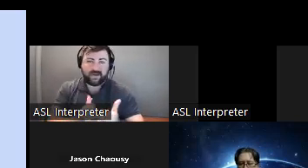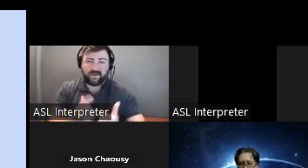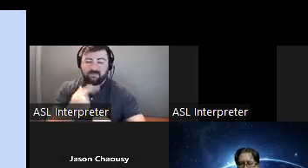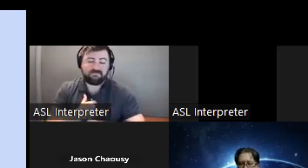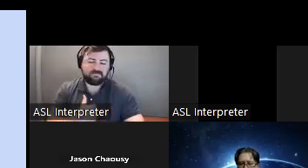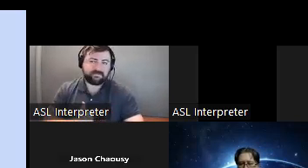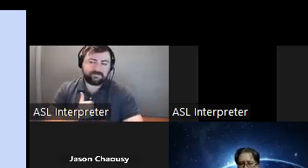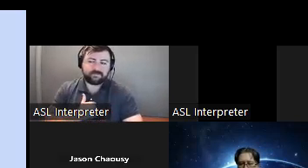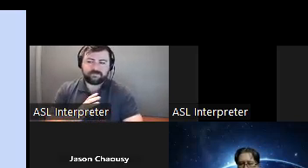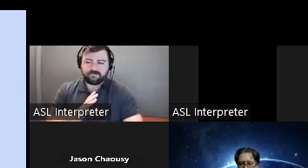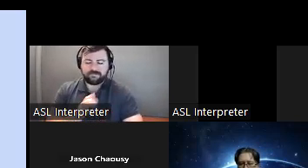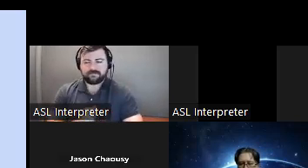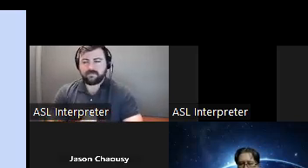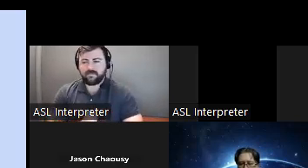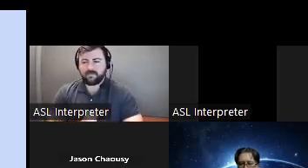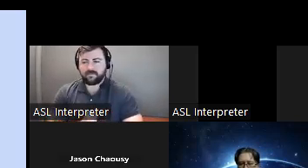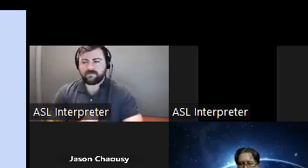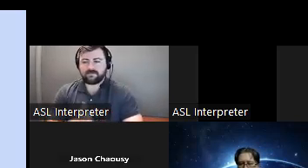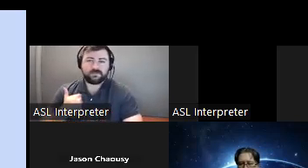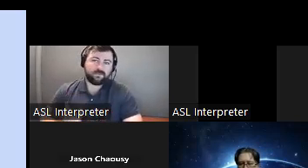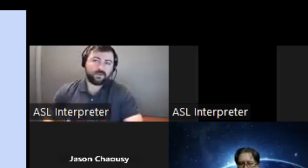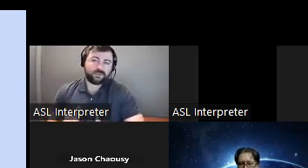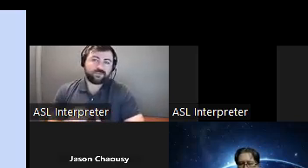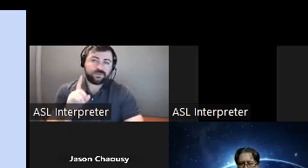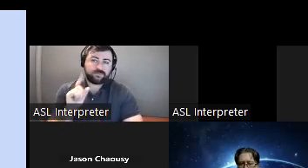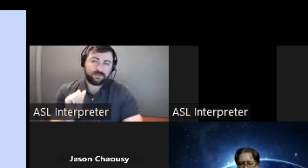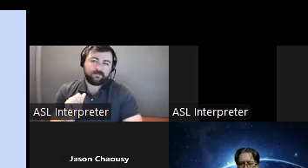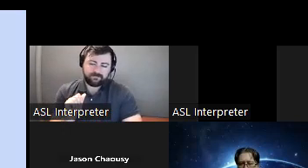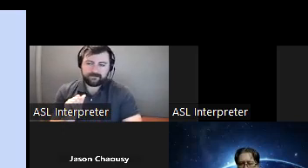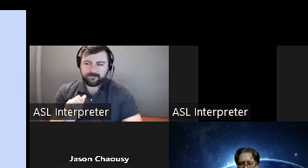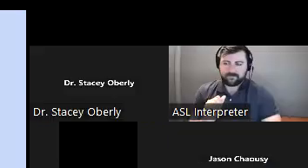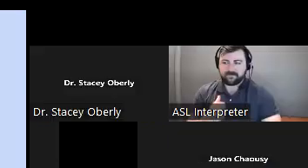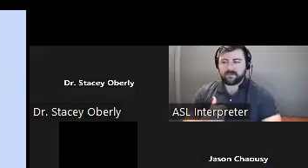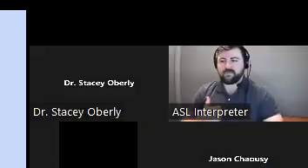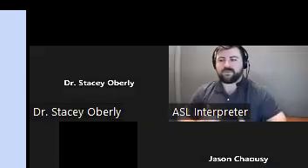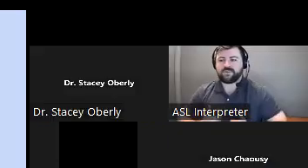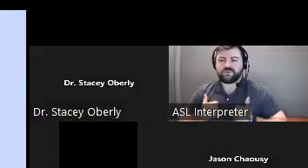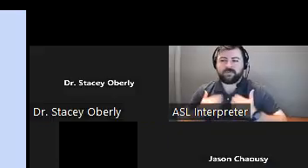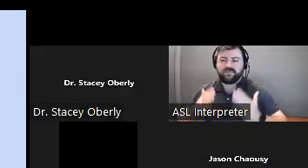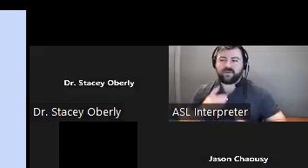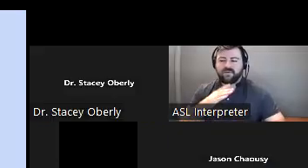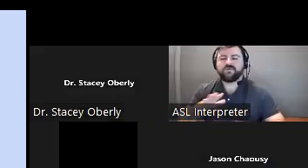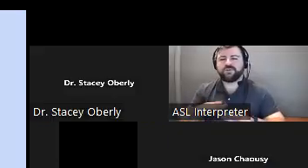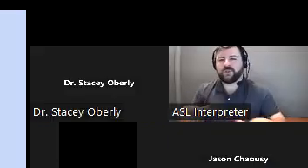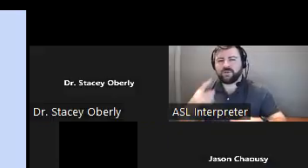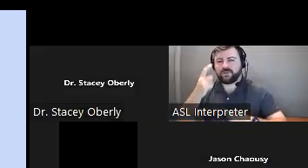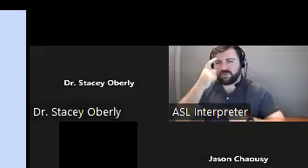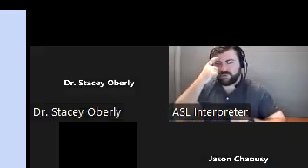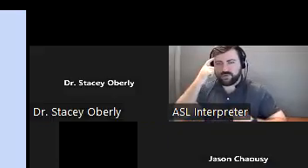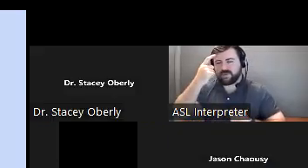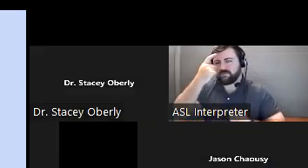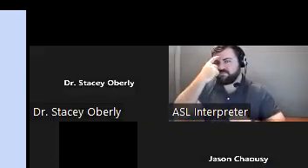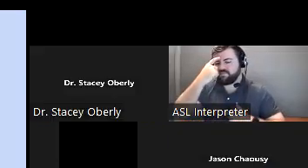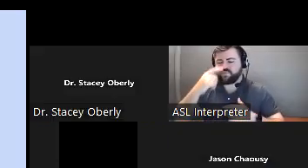apologize. I am a person with disabilities. I am a survivor of a childhood traumatic brain